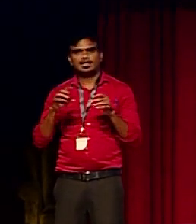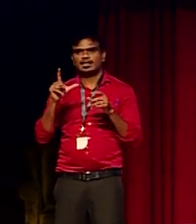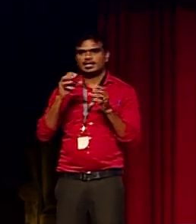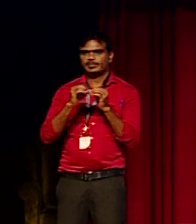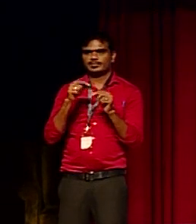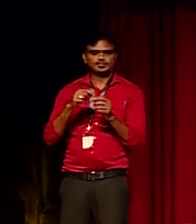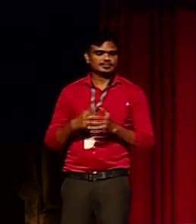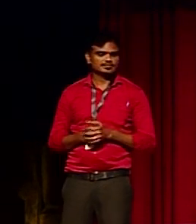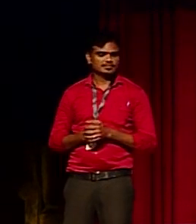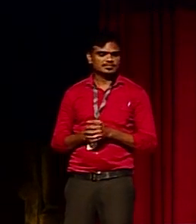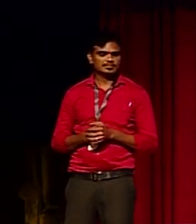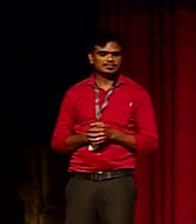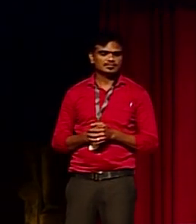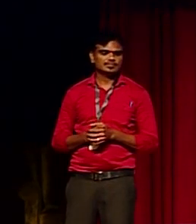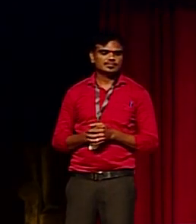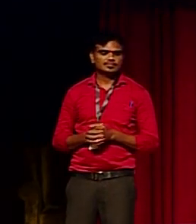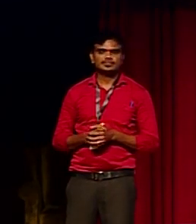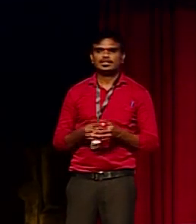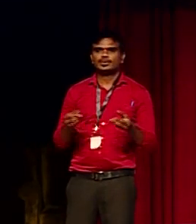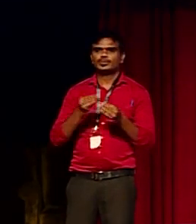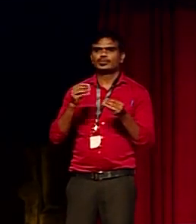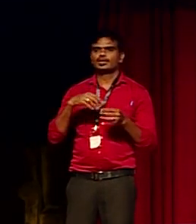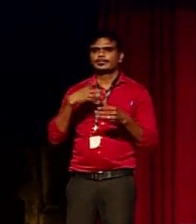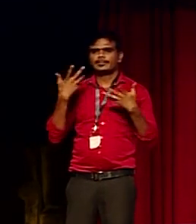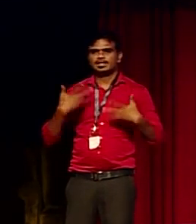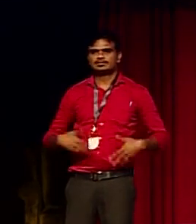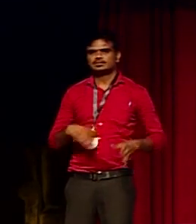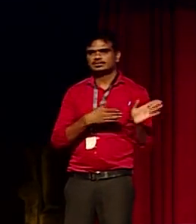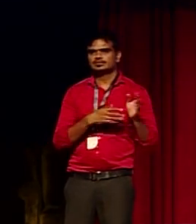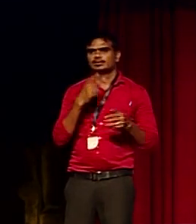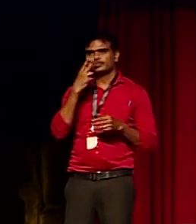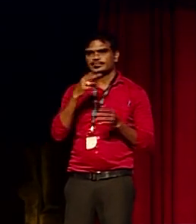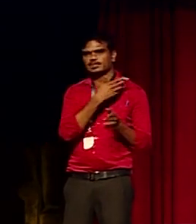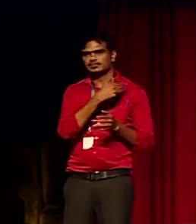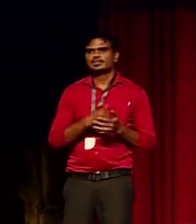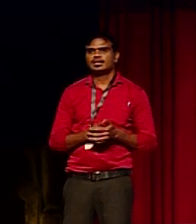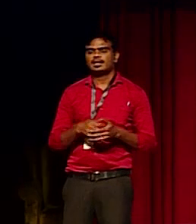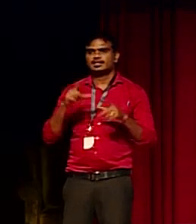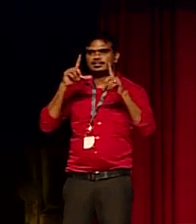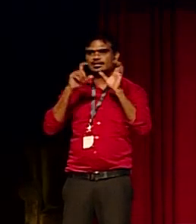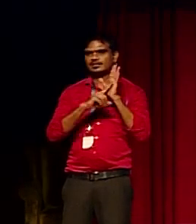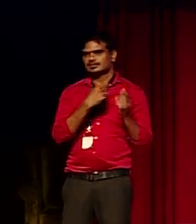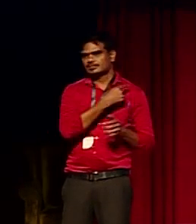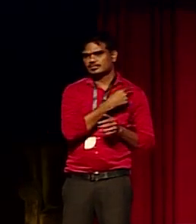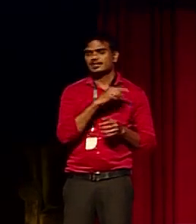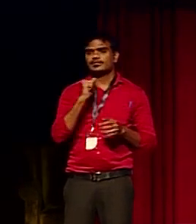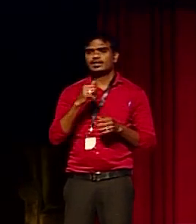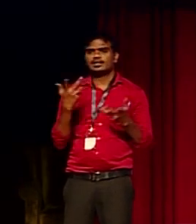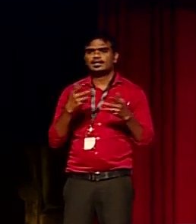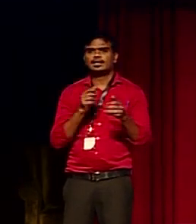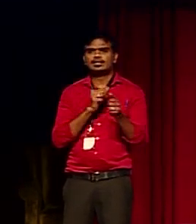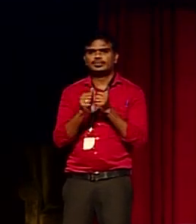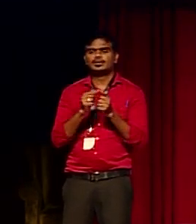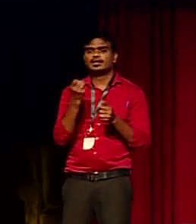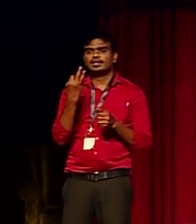or crutches. These are some of our patients. I must elaborate on this slide. Motorbike accidents are